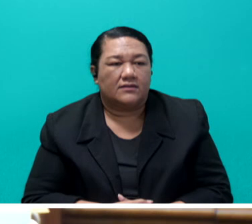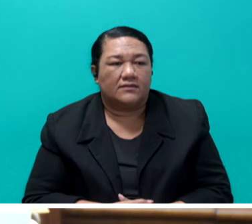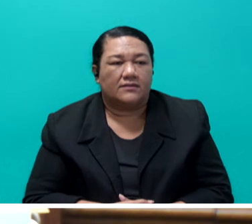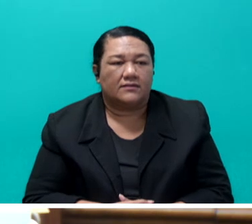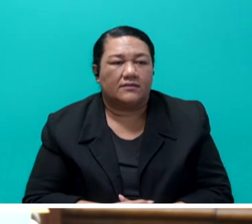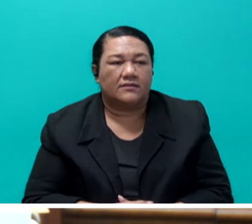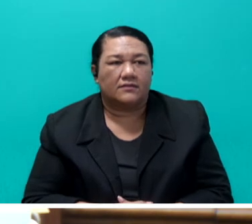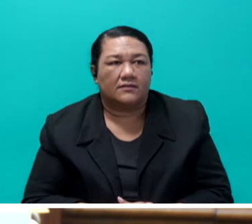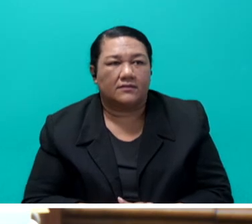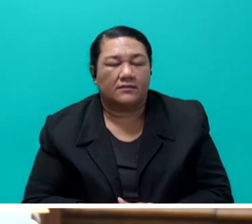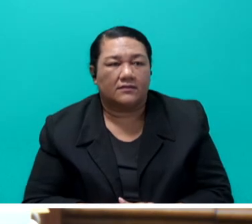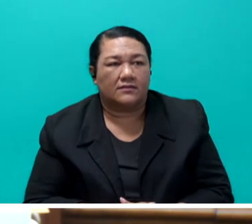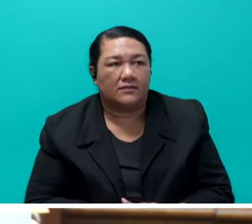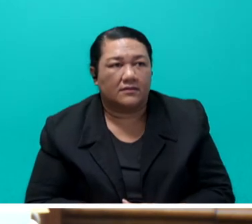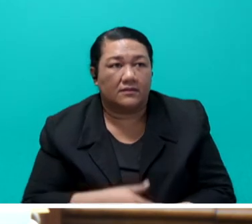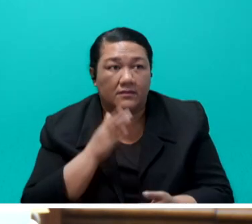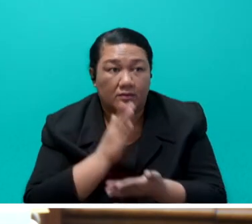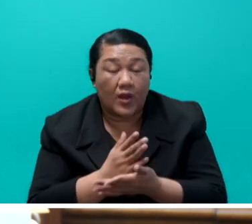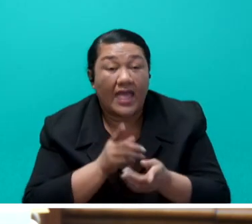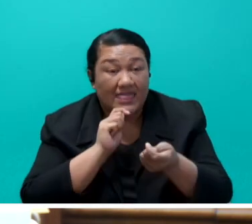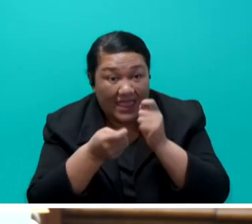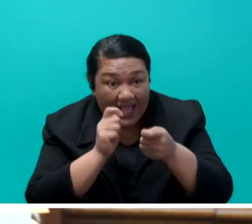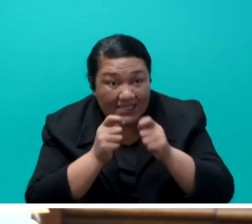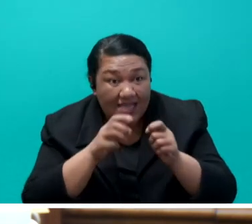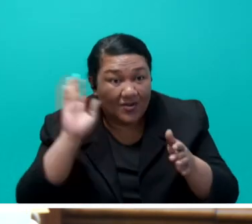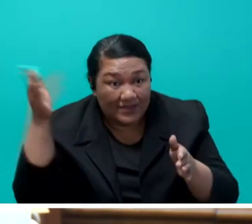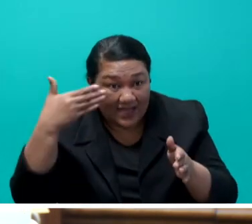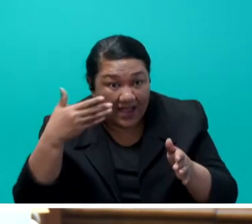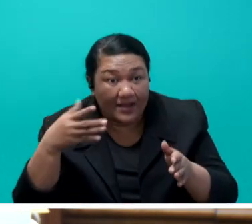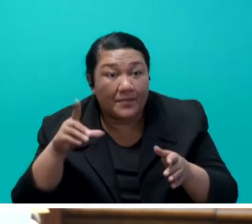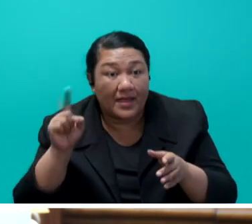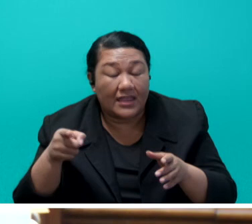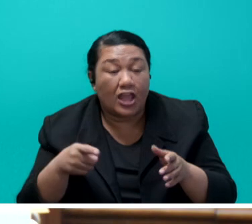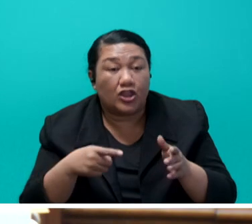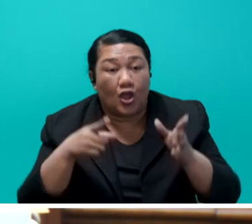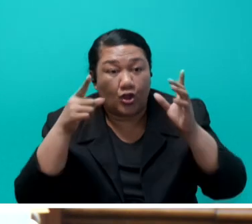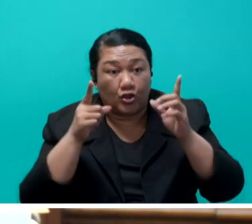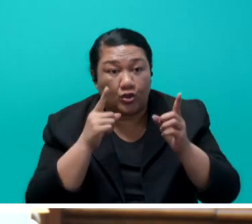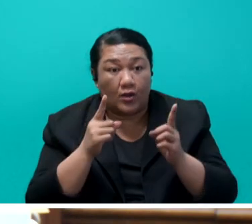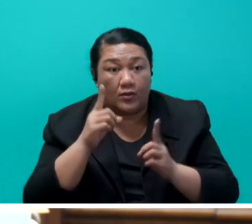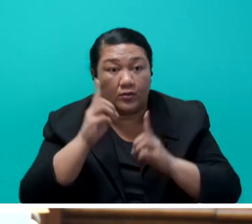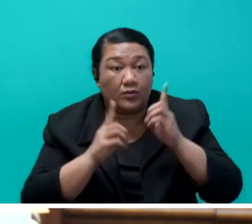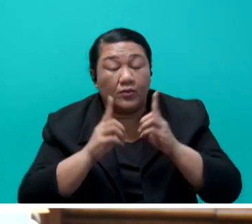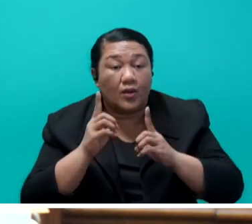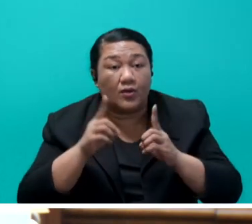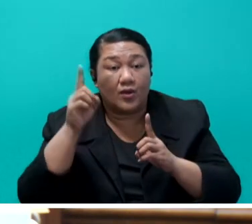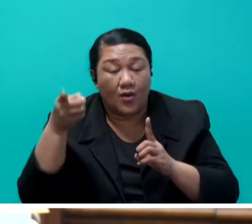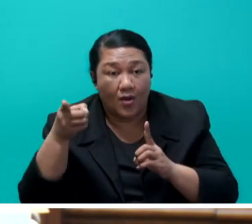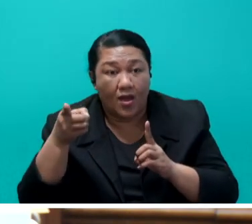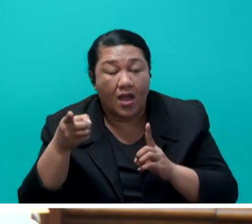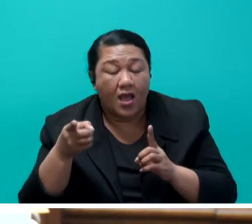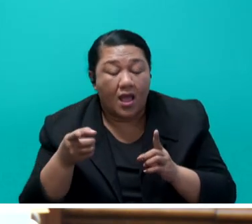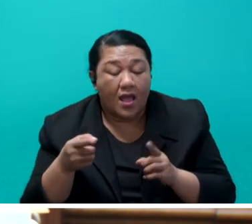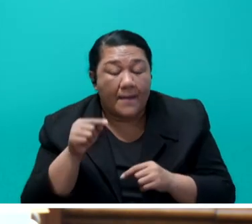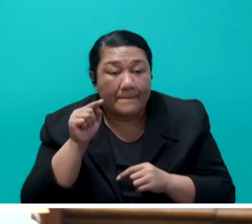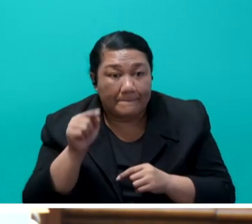In fact, Mr. Speaker, sir, test results by the Tokyo Electric Power Company, TEPCO, shows